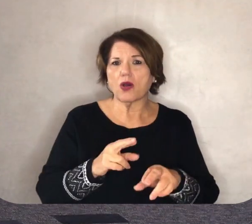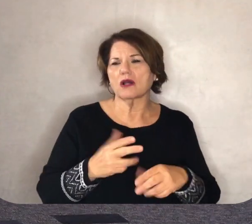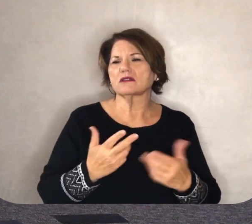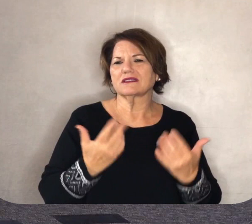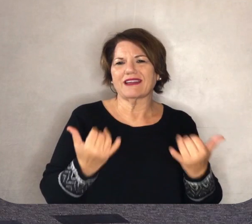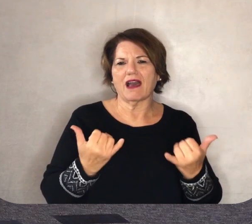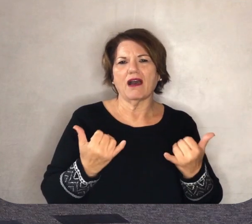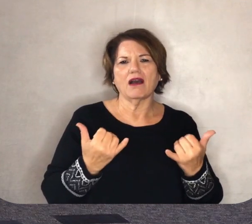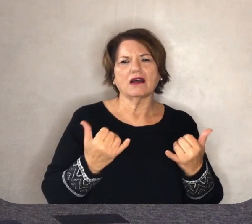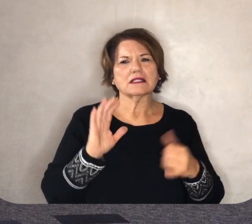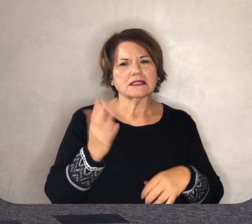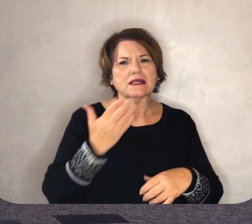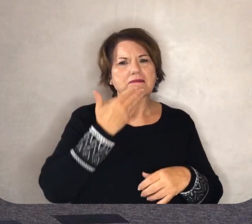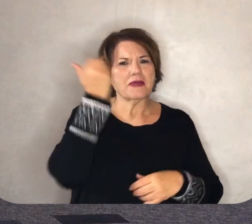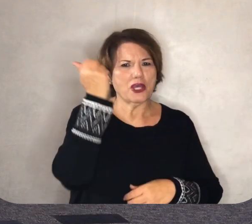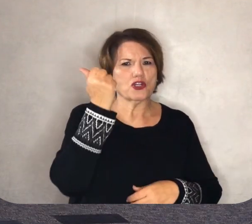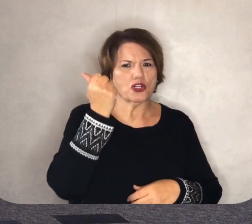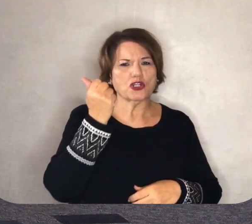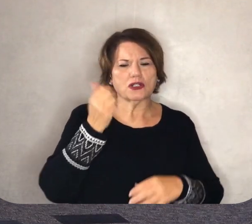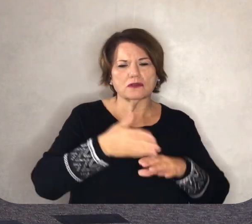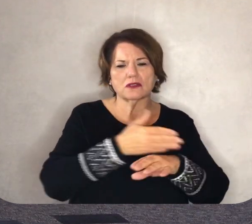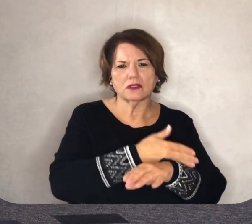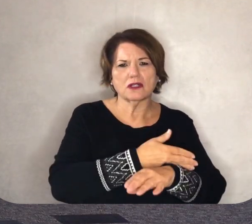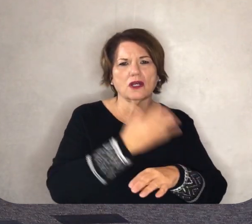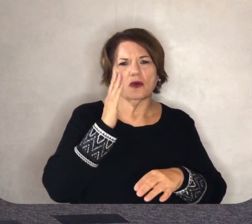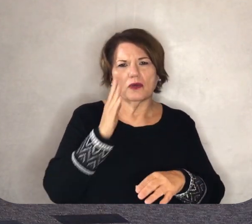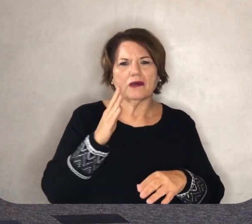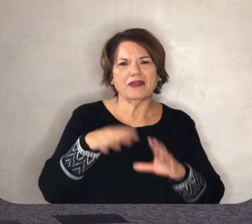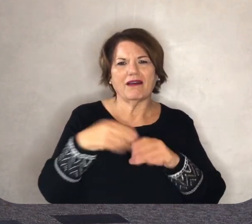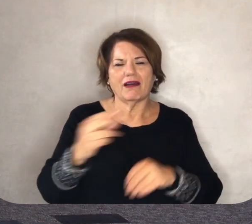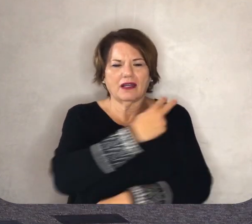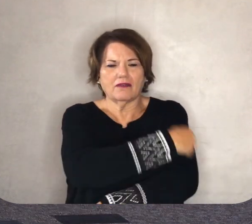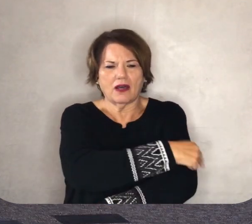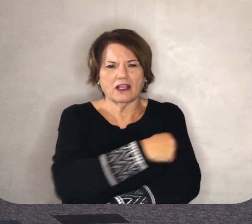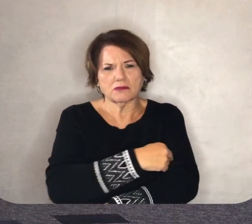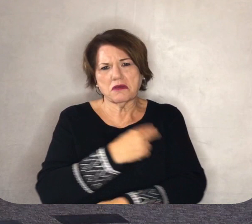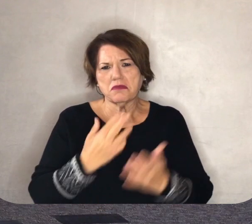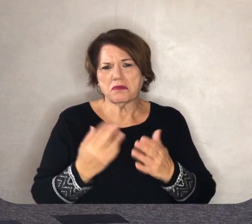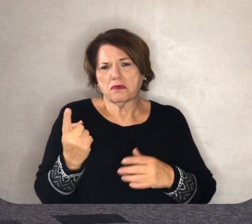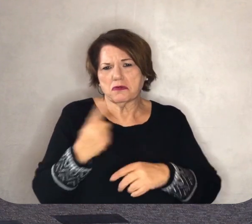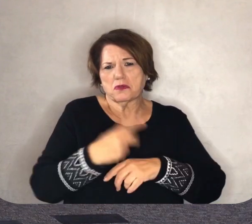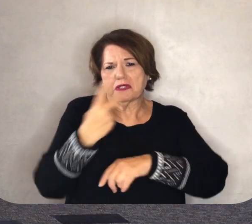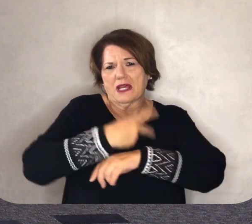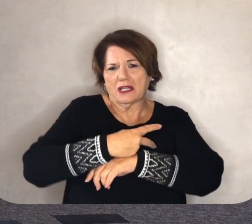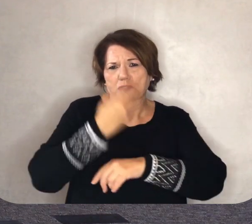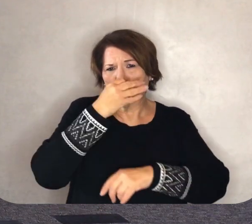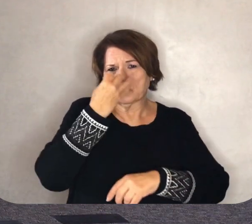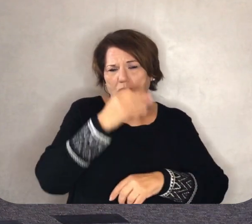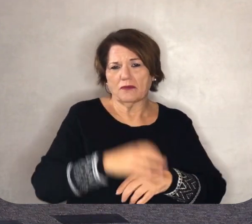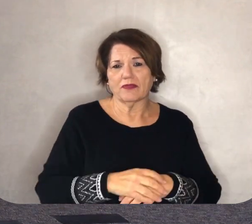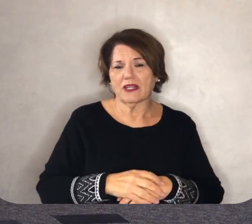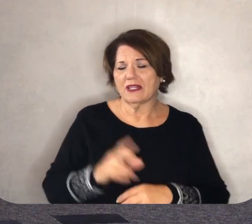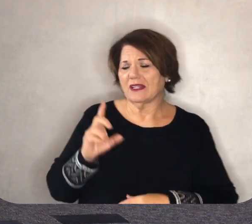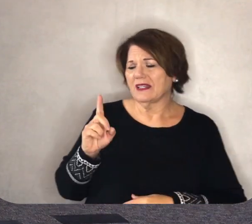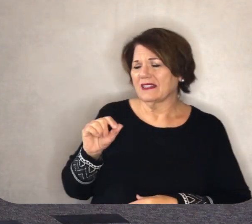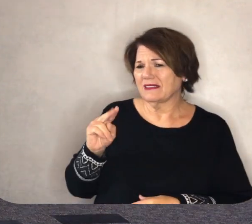better, and so hopefully he'll be released in the next day or so from there. And Dennis Migliazzo went